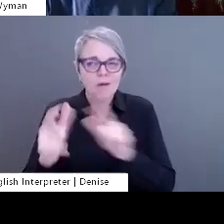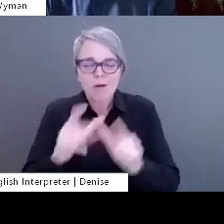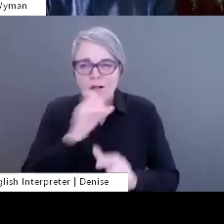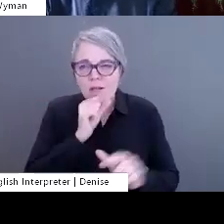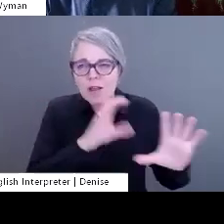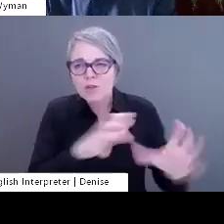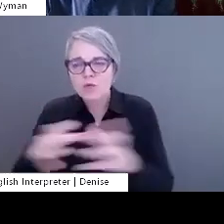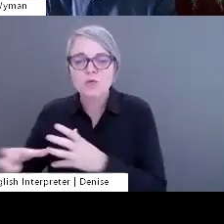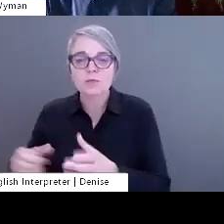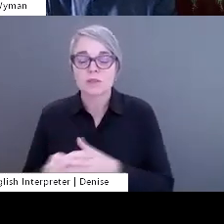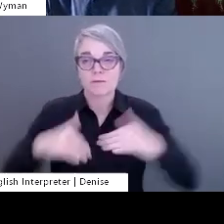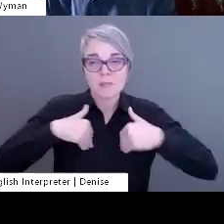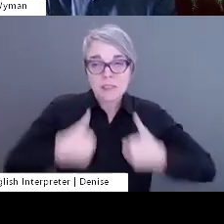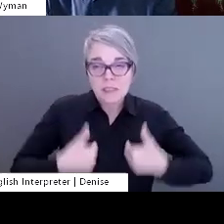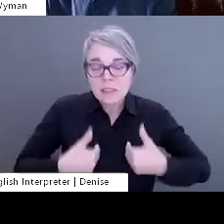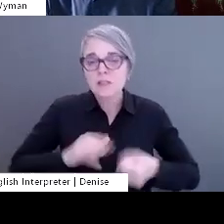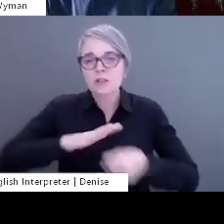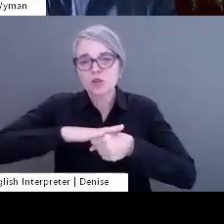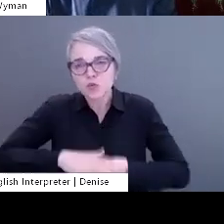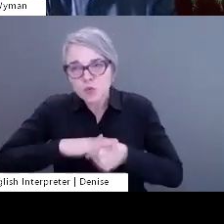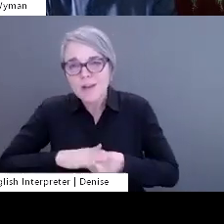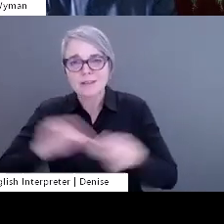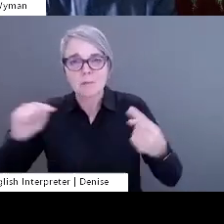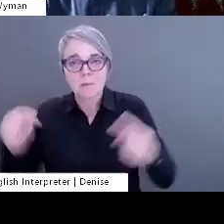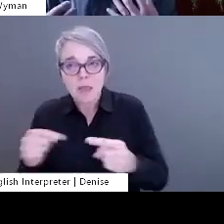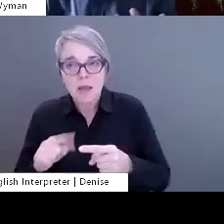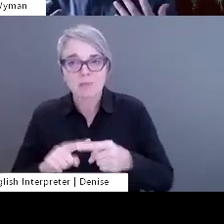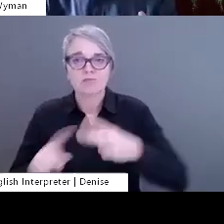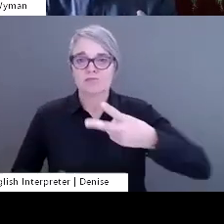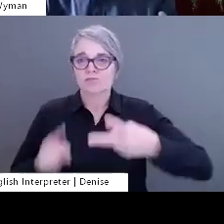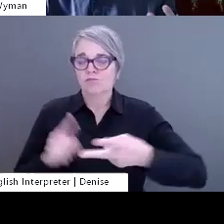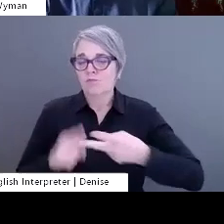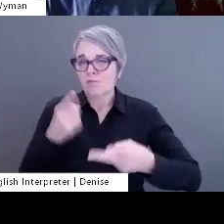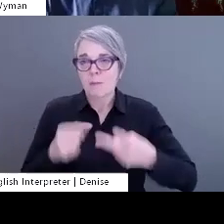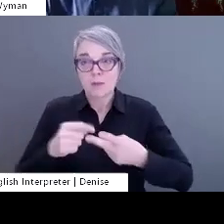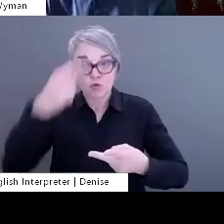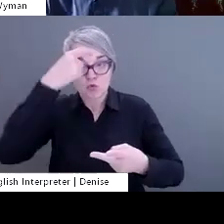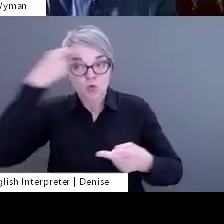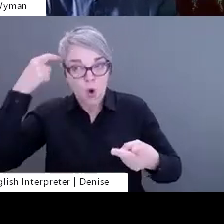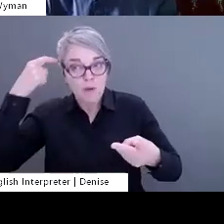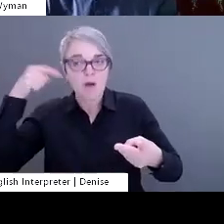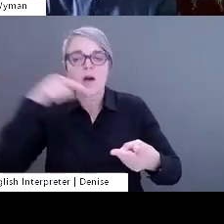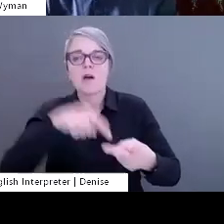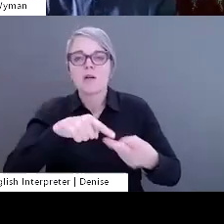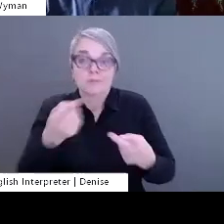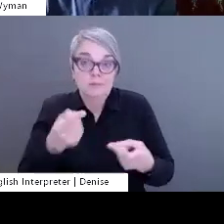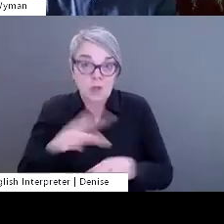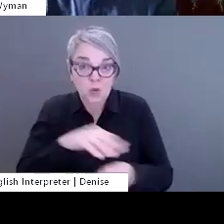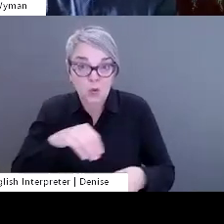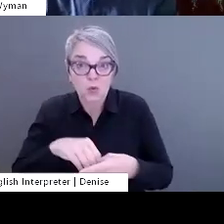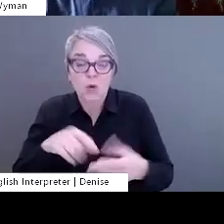trauma recently, as well as intoxication or substance use withdrawal, can all impact cognitive performance,